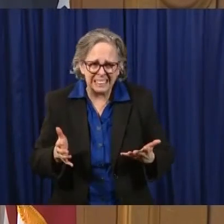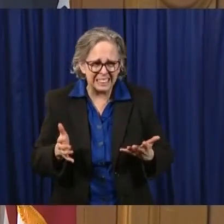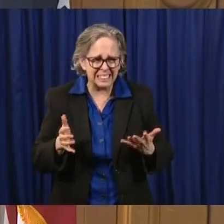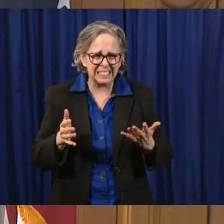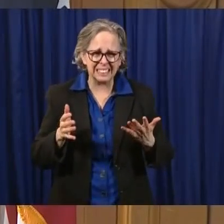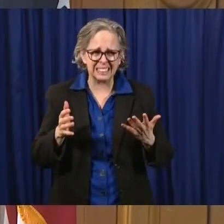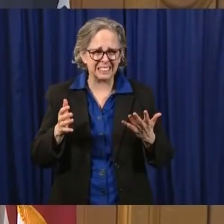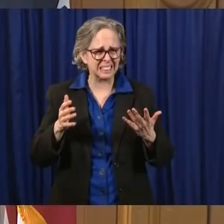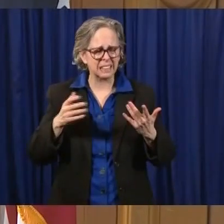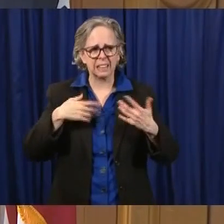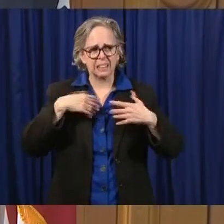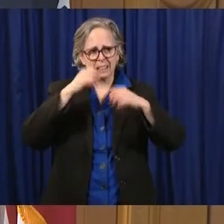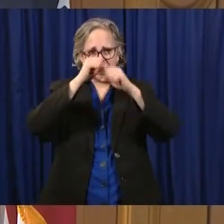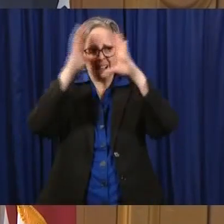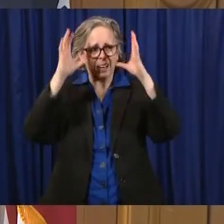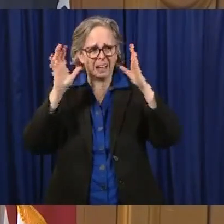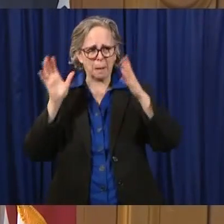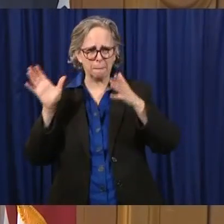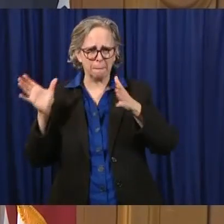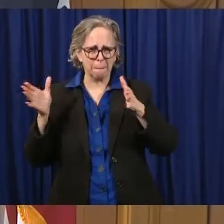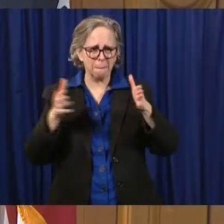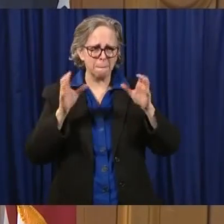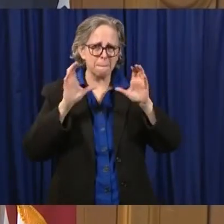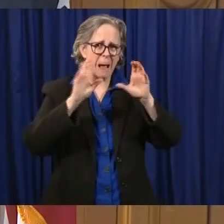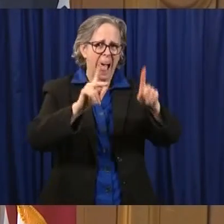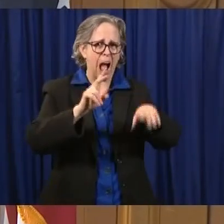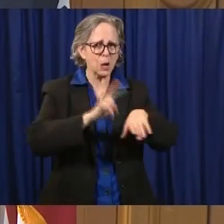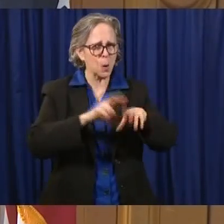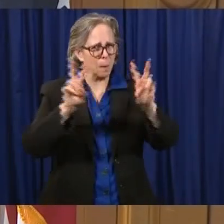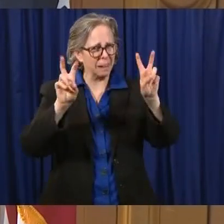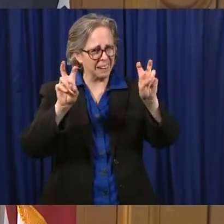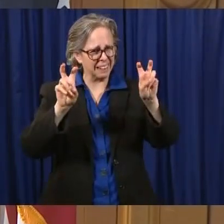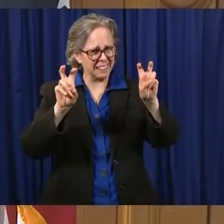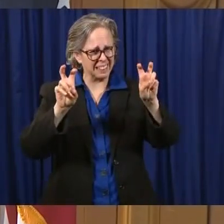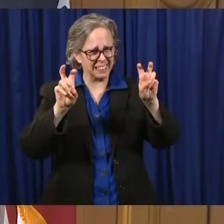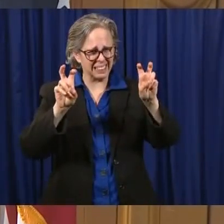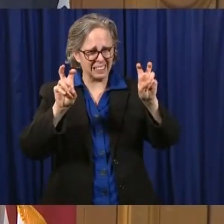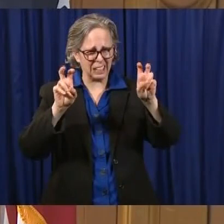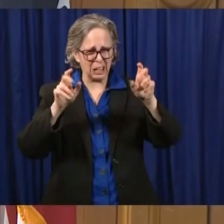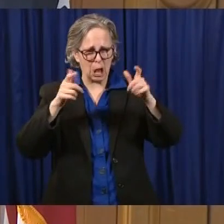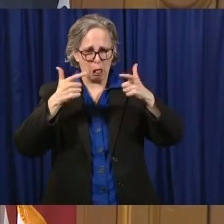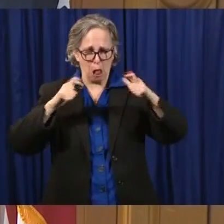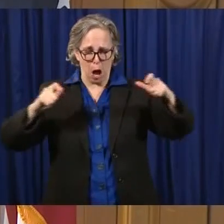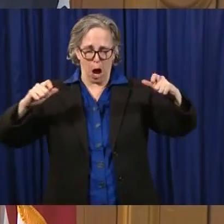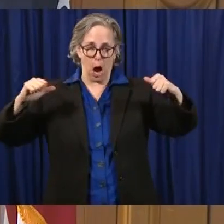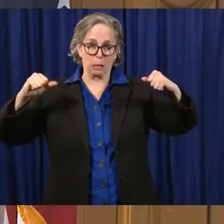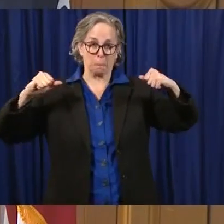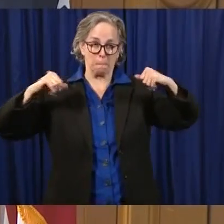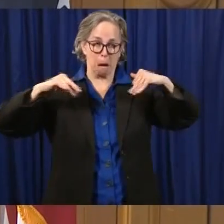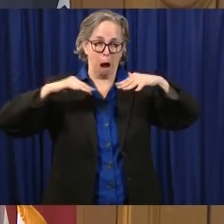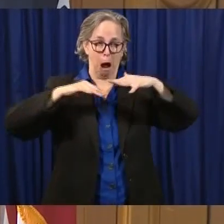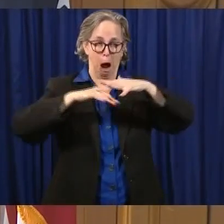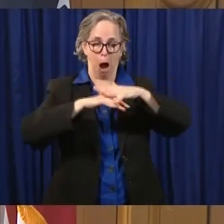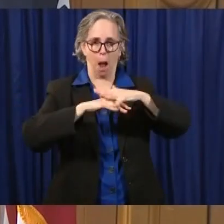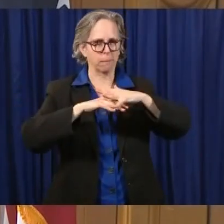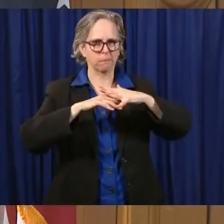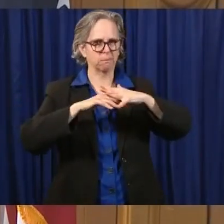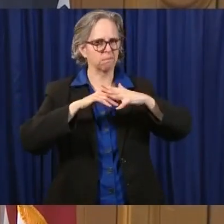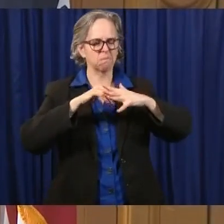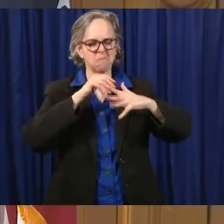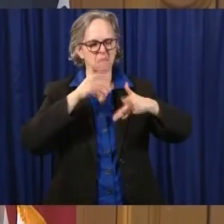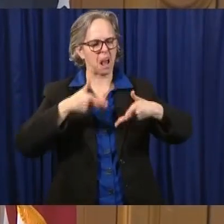that large gatherings of people are going to be the last thing that you check off the box and say,